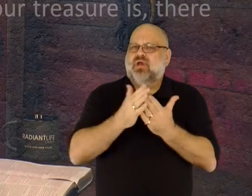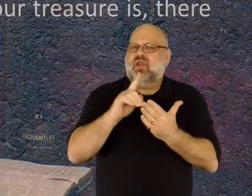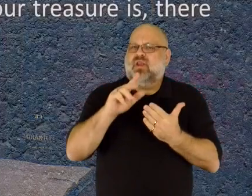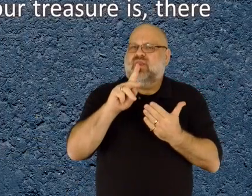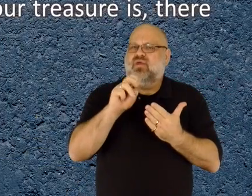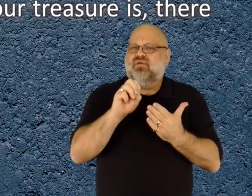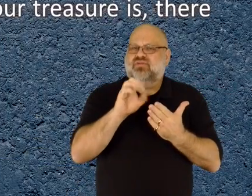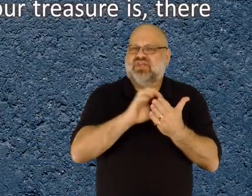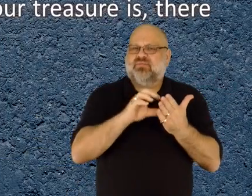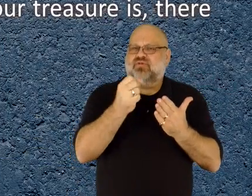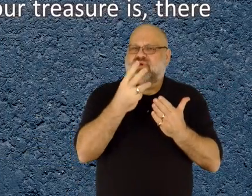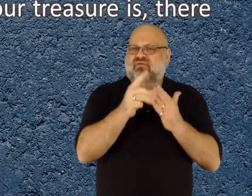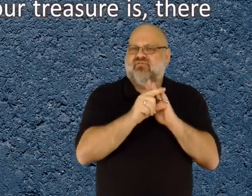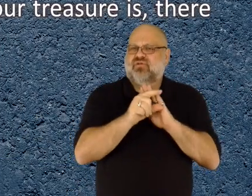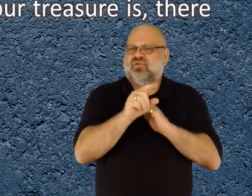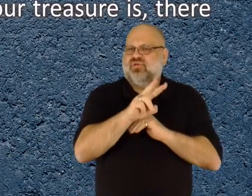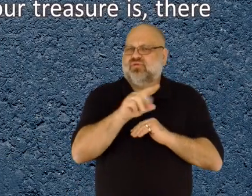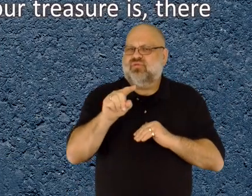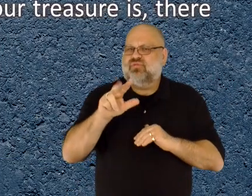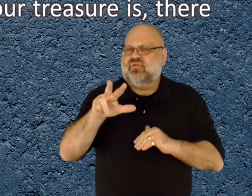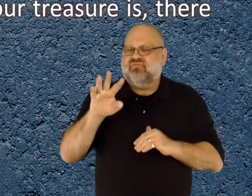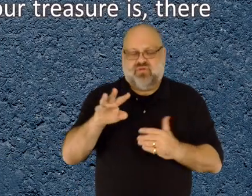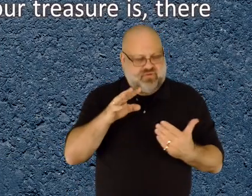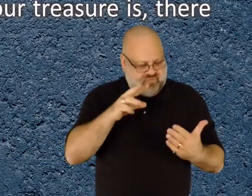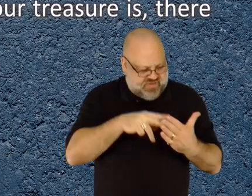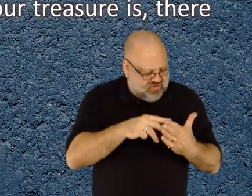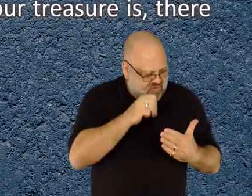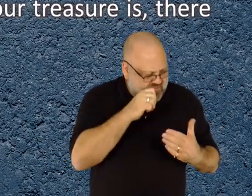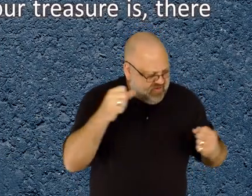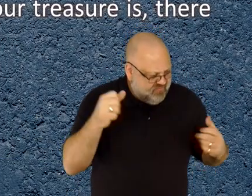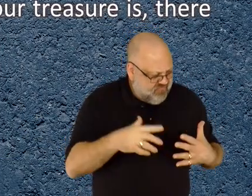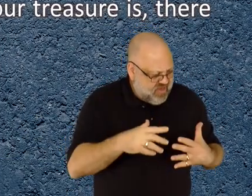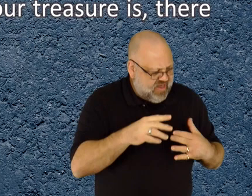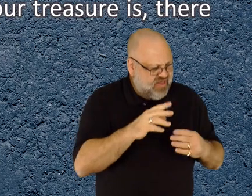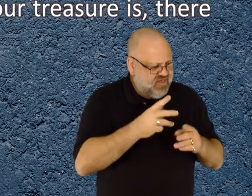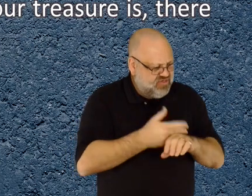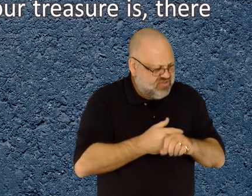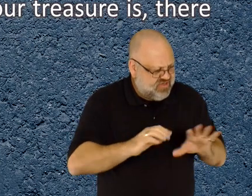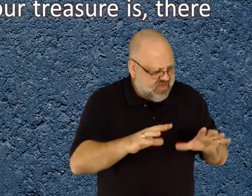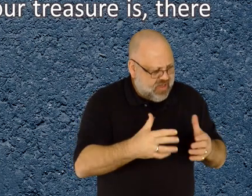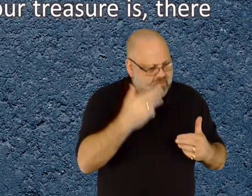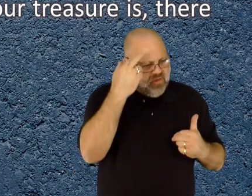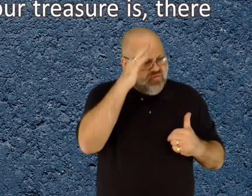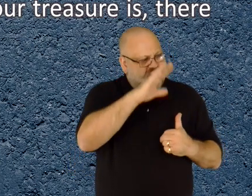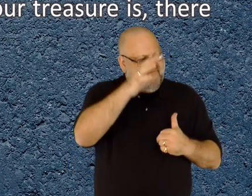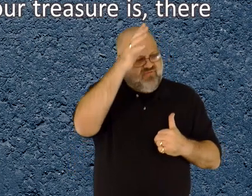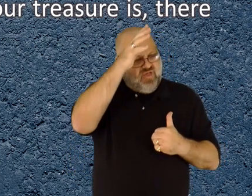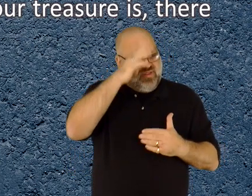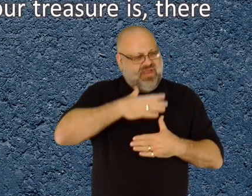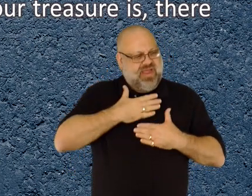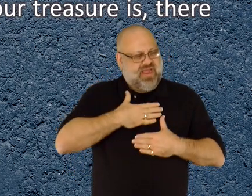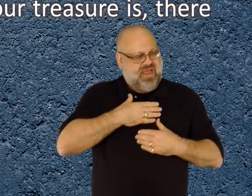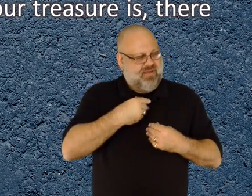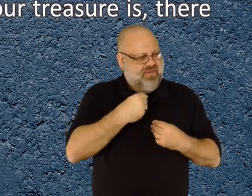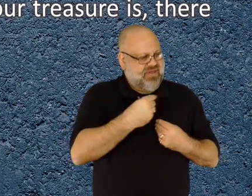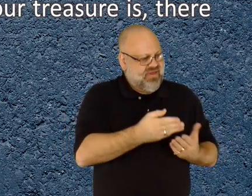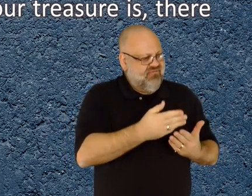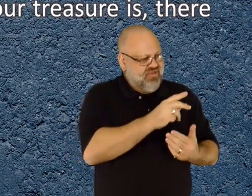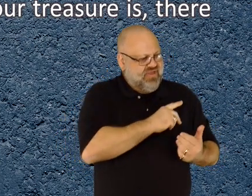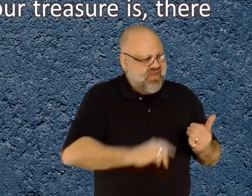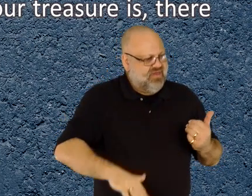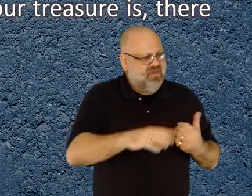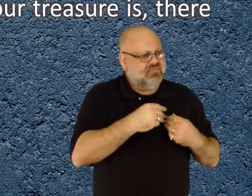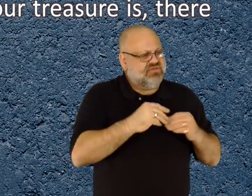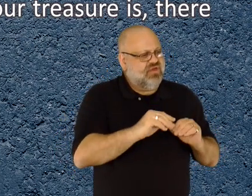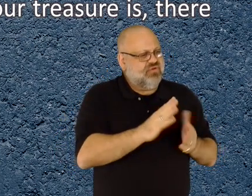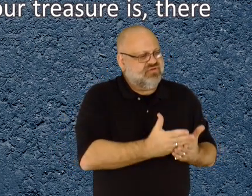we read, "Do not be afraid, little flock, for your Father has been pleased to give you the kingdom. Sell your possessions and give